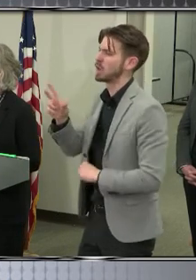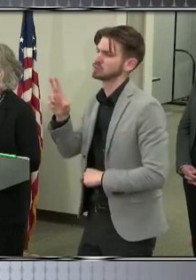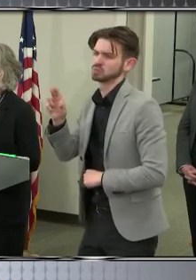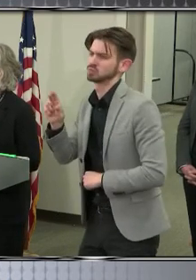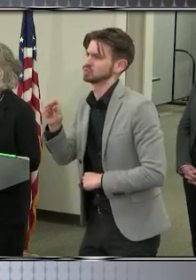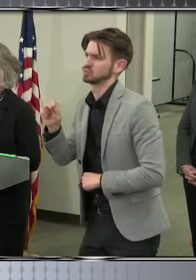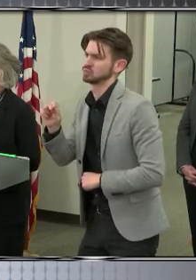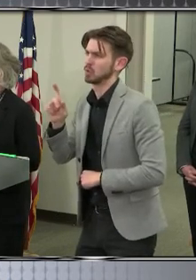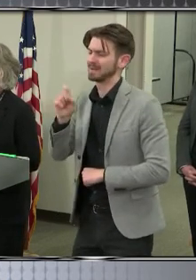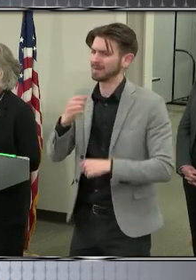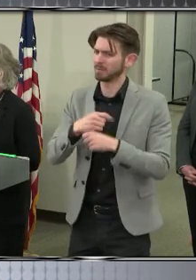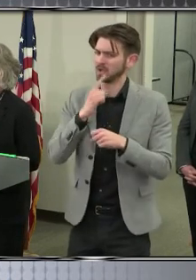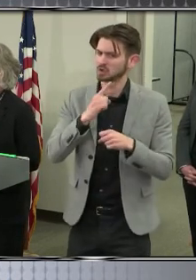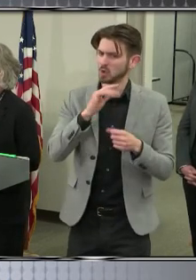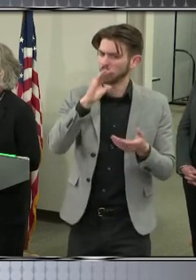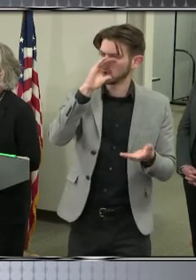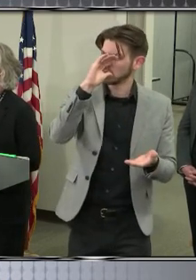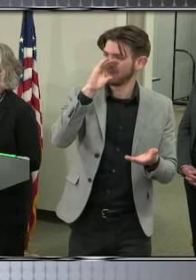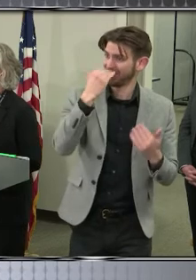second part.